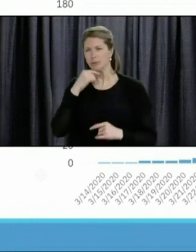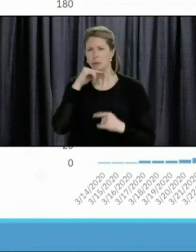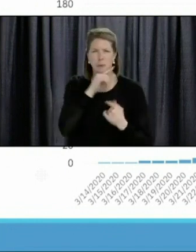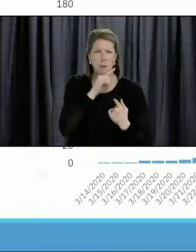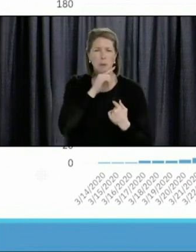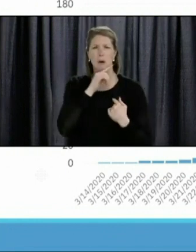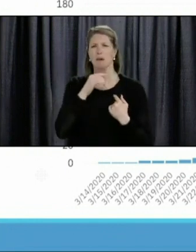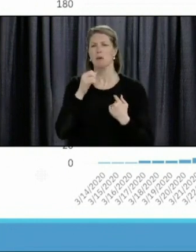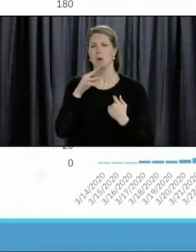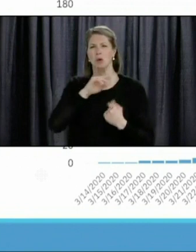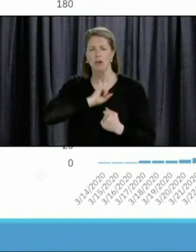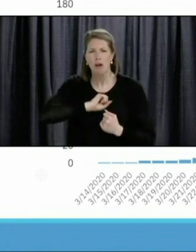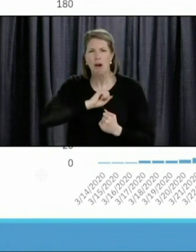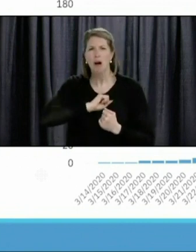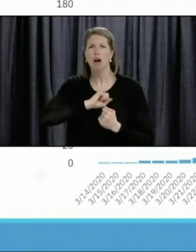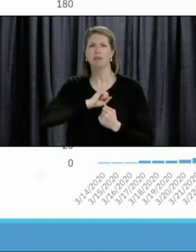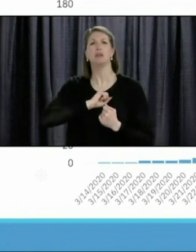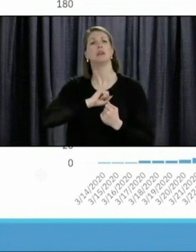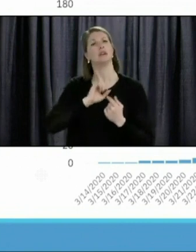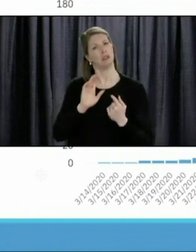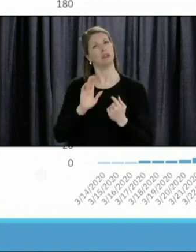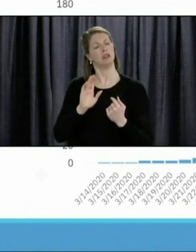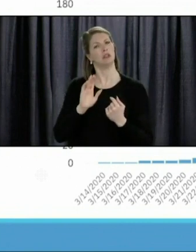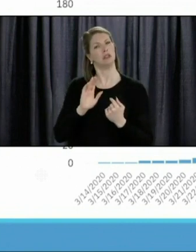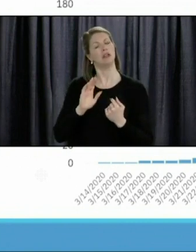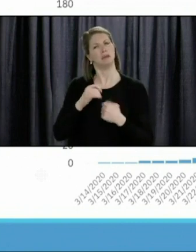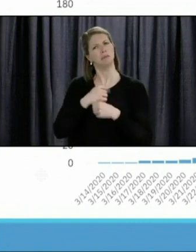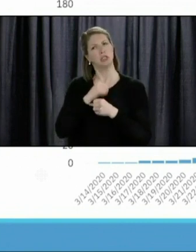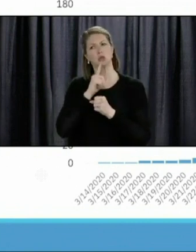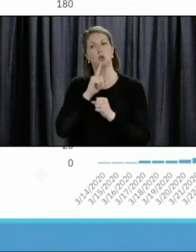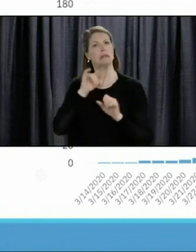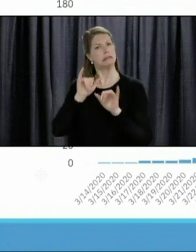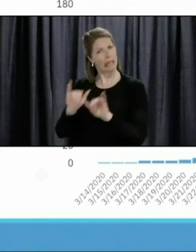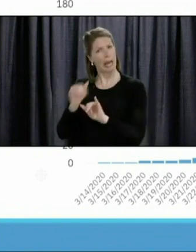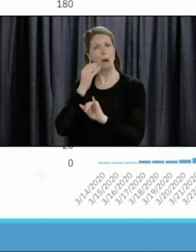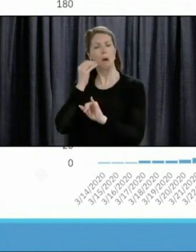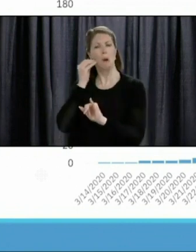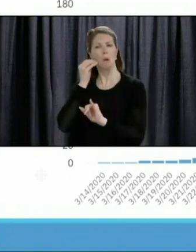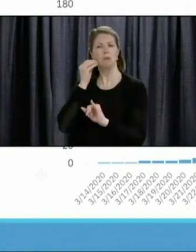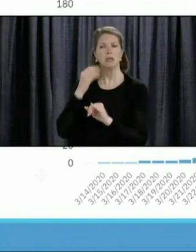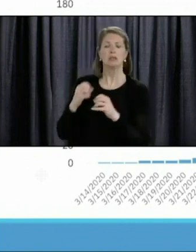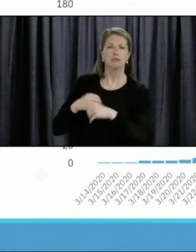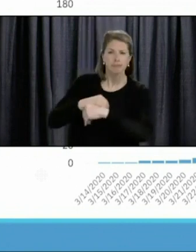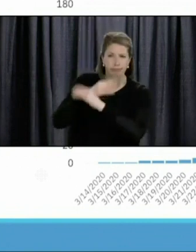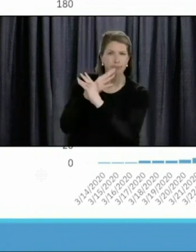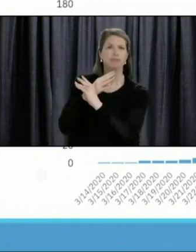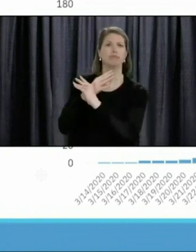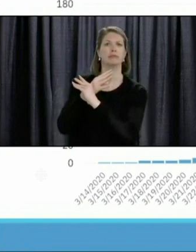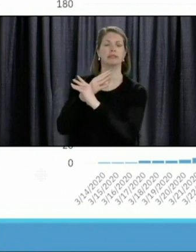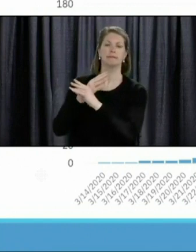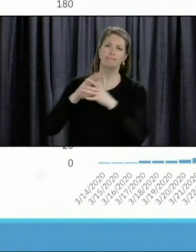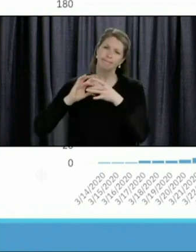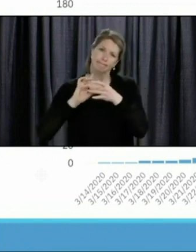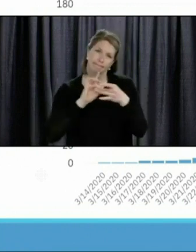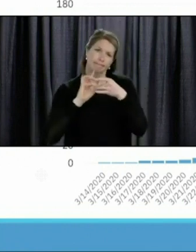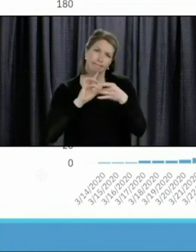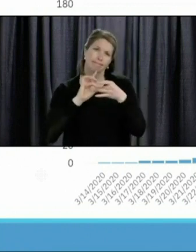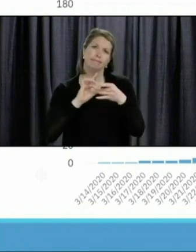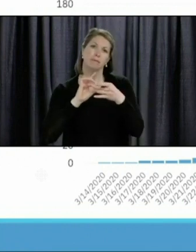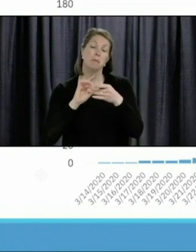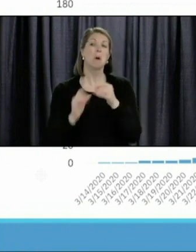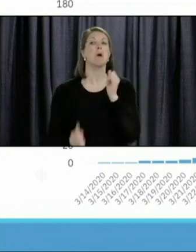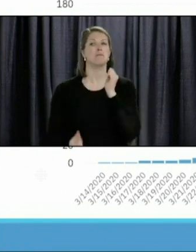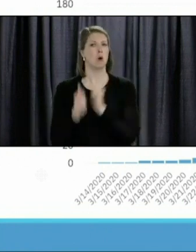well at home. Use your virtual social network, use your virtual primary care network, and most patients recover